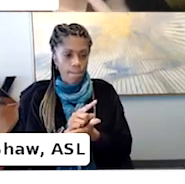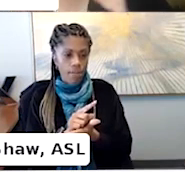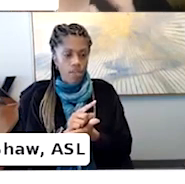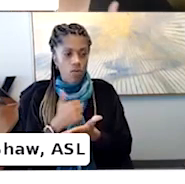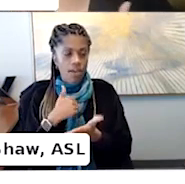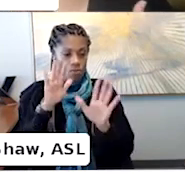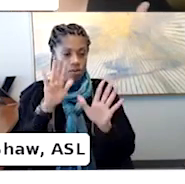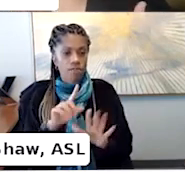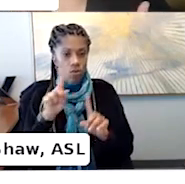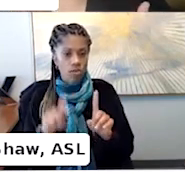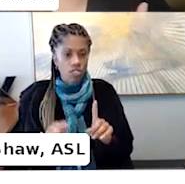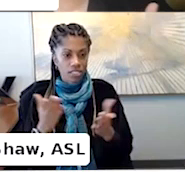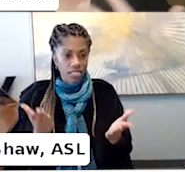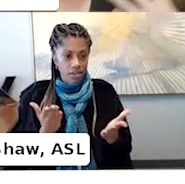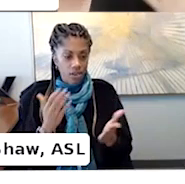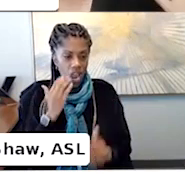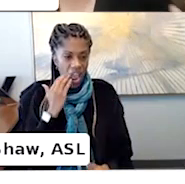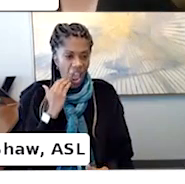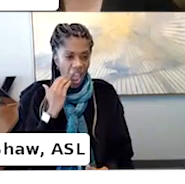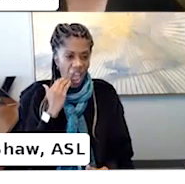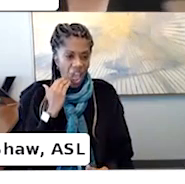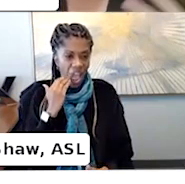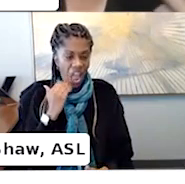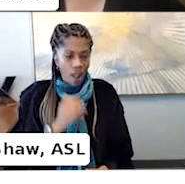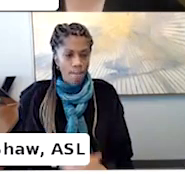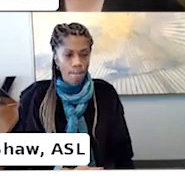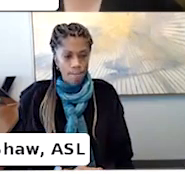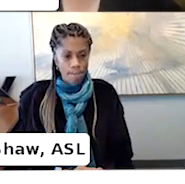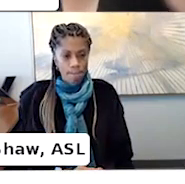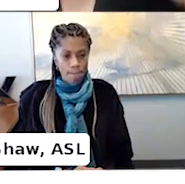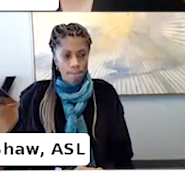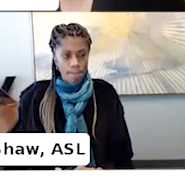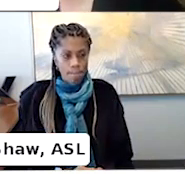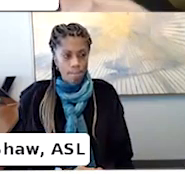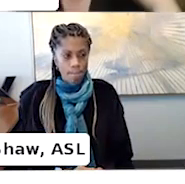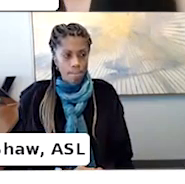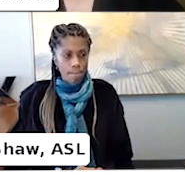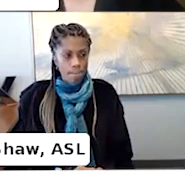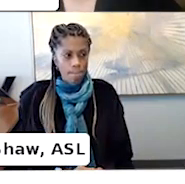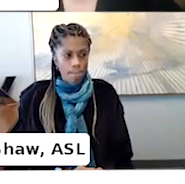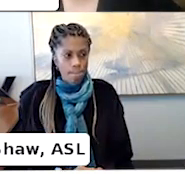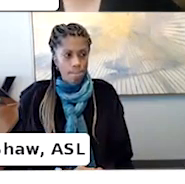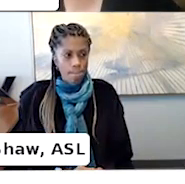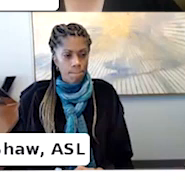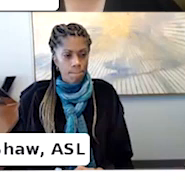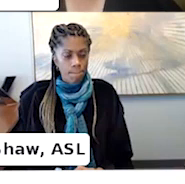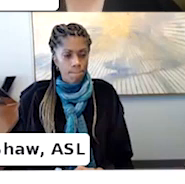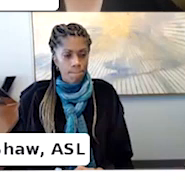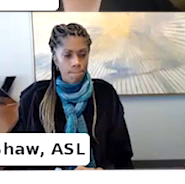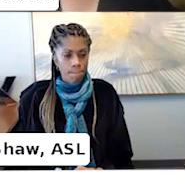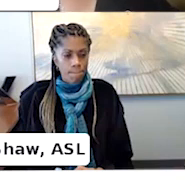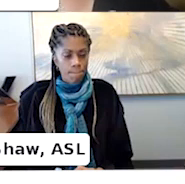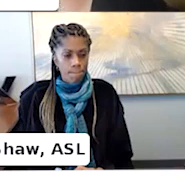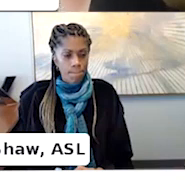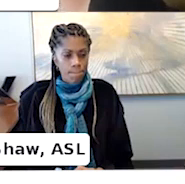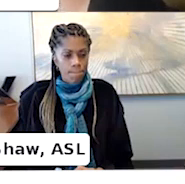here. So I am going to first just invite you to give us a little sort of like coming back